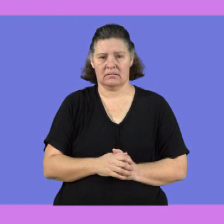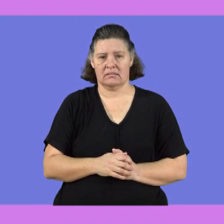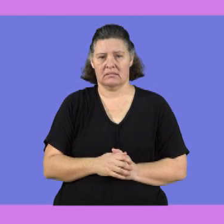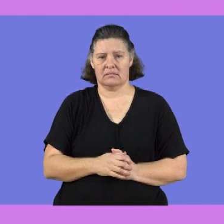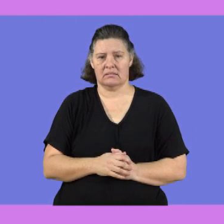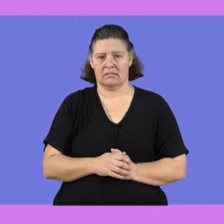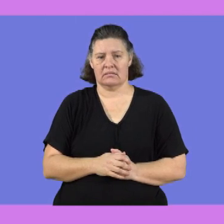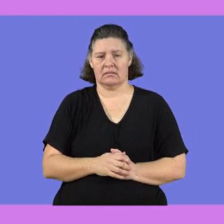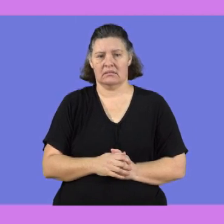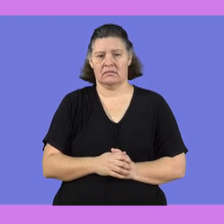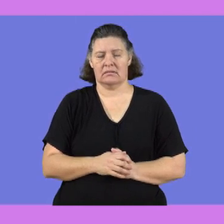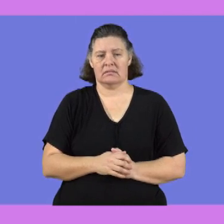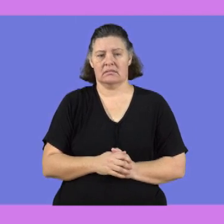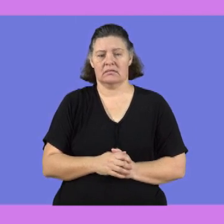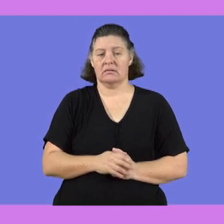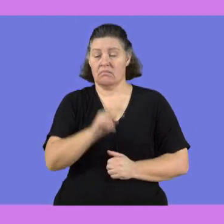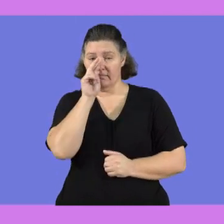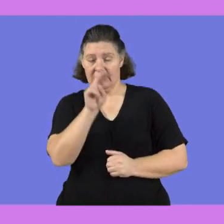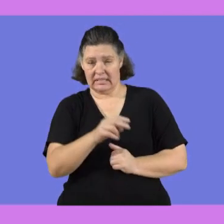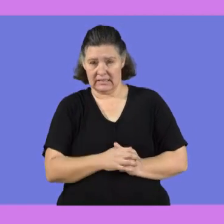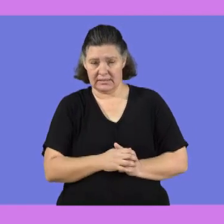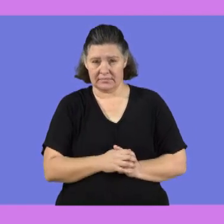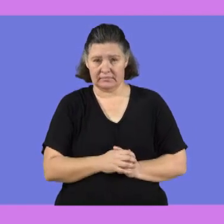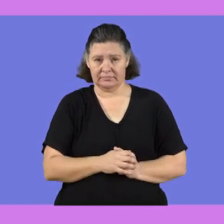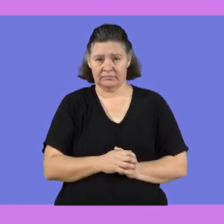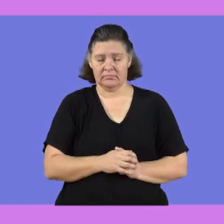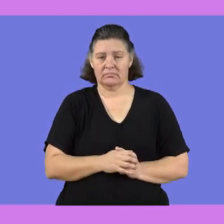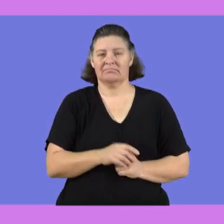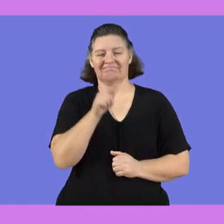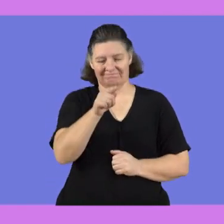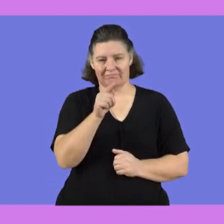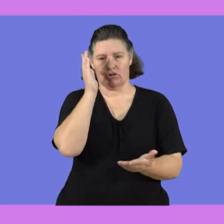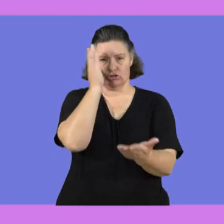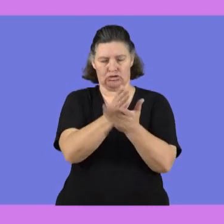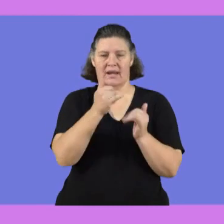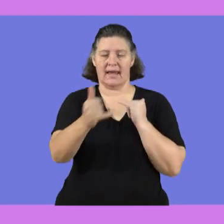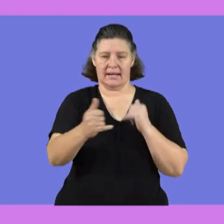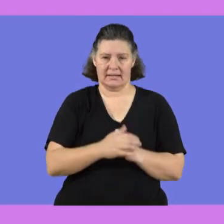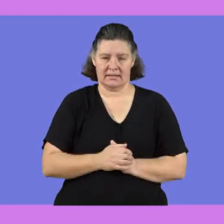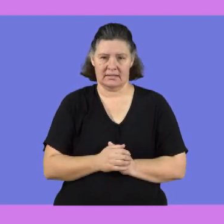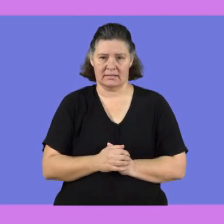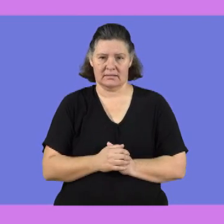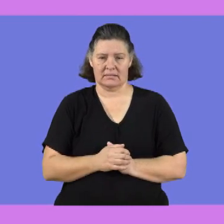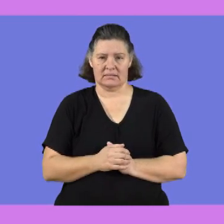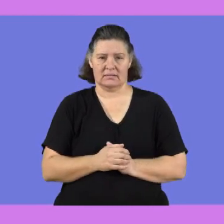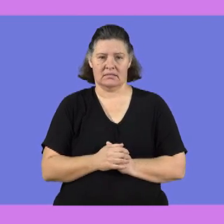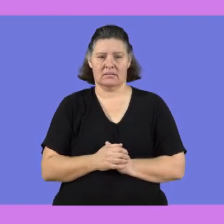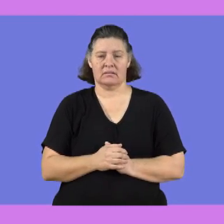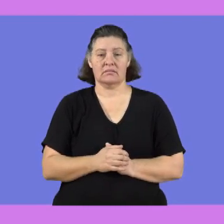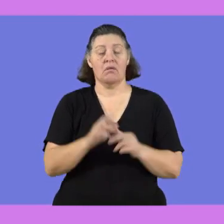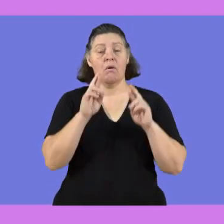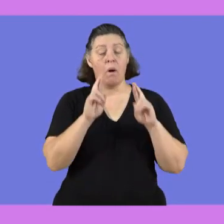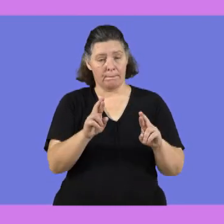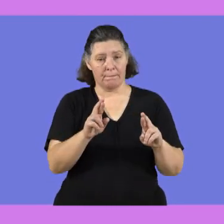instrument. I'm joining my points now. Joining my points and joining my points. So you can see that now this is